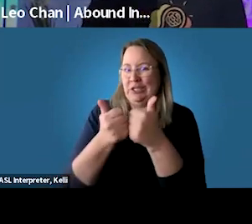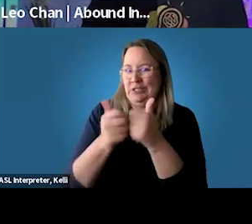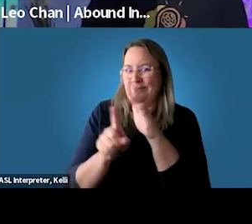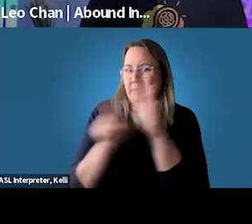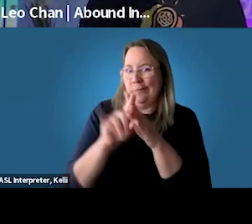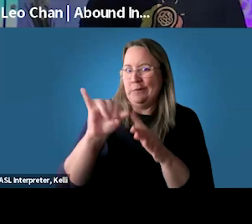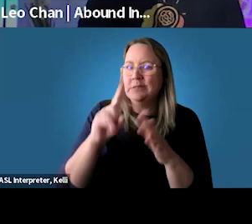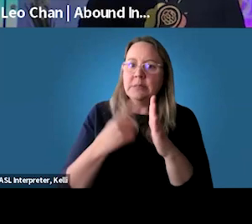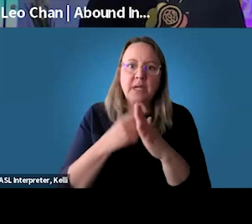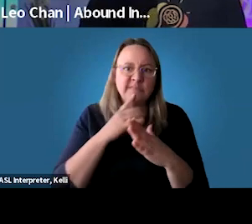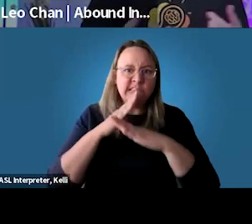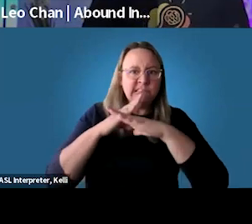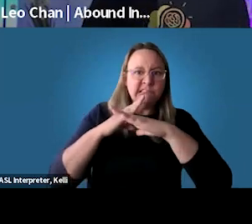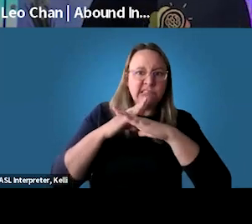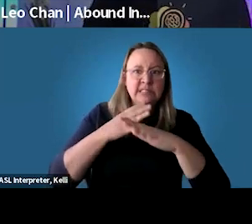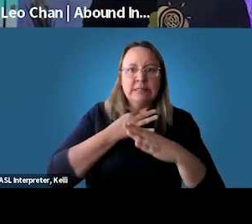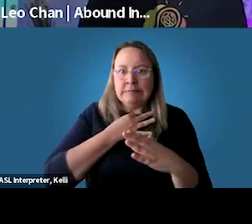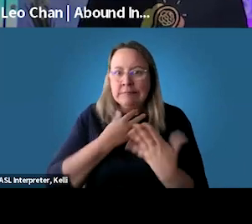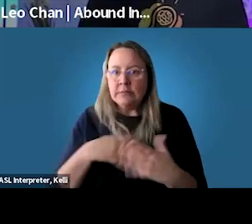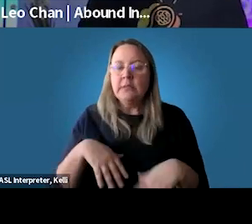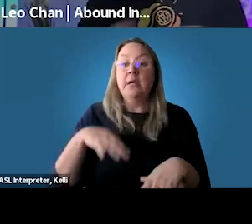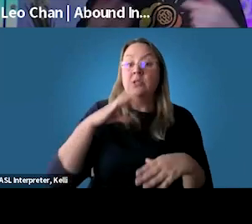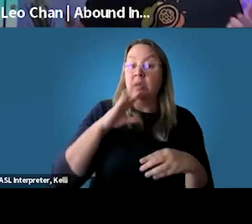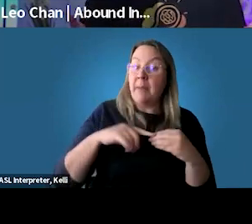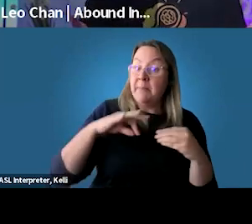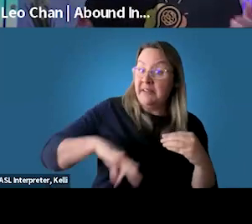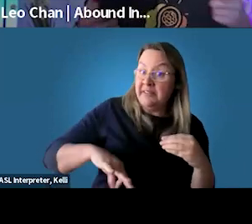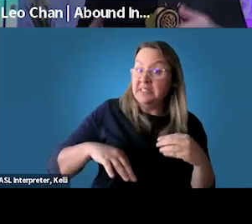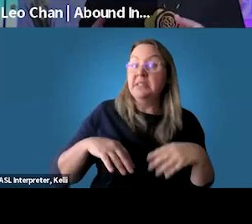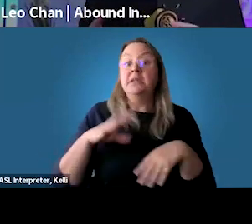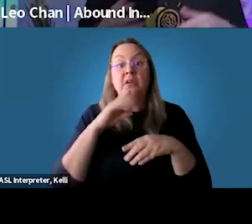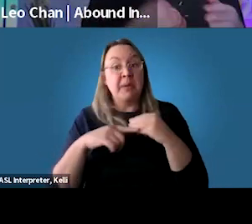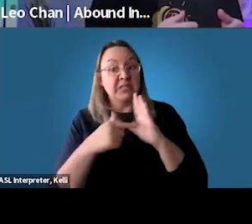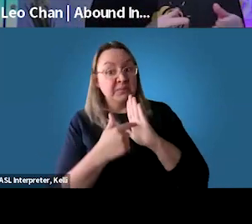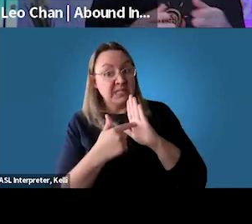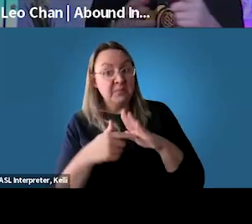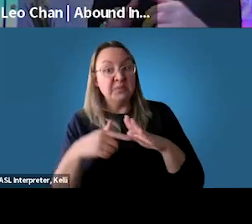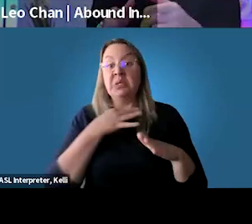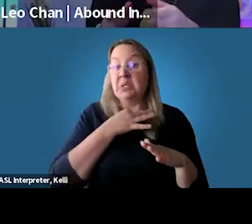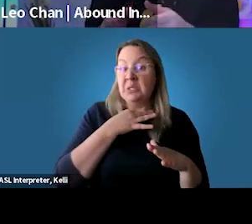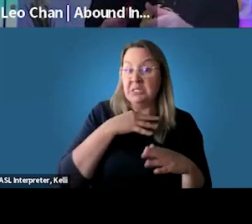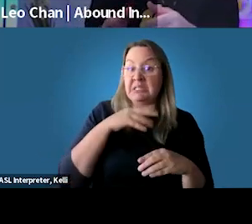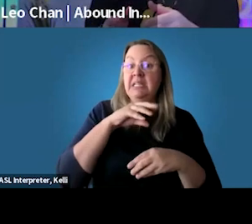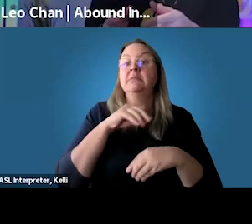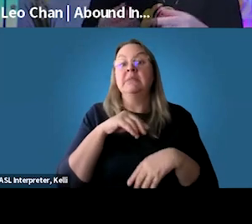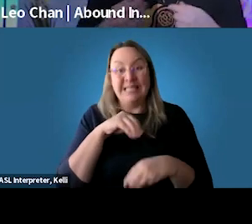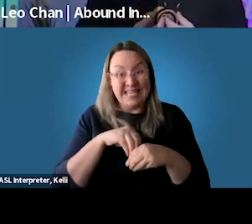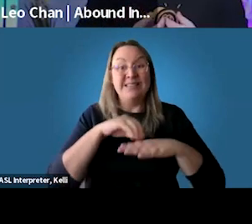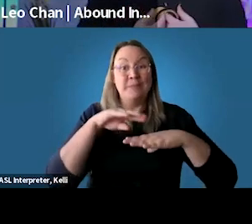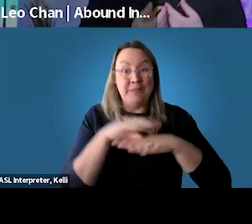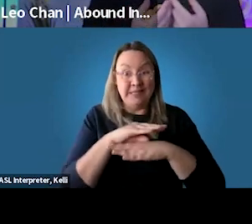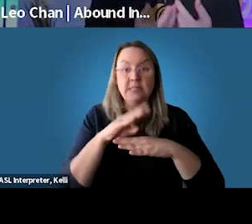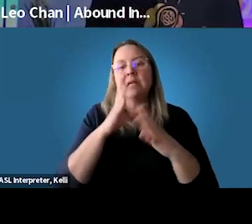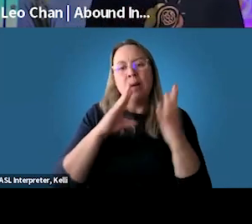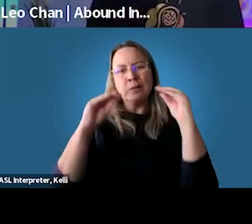things that get in the way of our curiosity. We'll talk about some benefits. I will share with you some examples of curiosity in action in business. I will